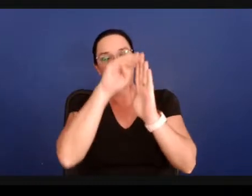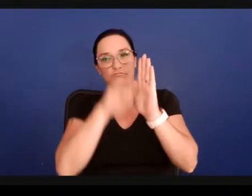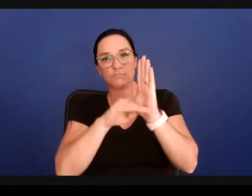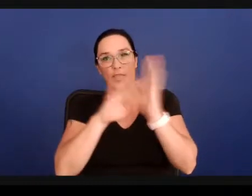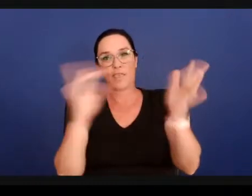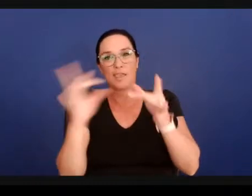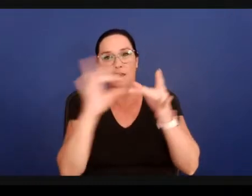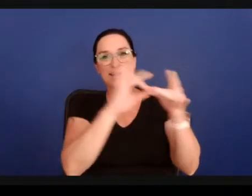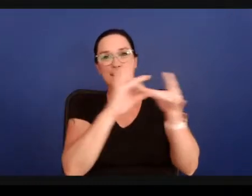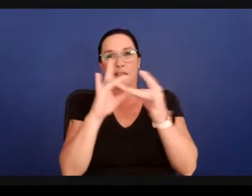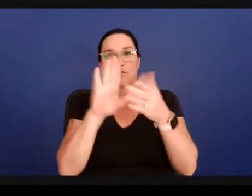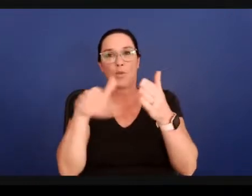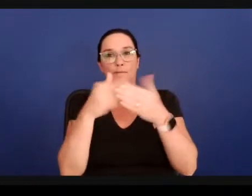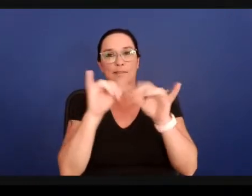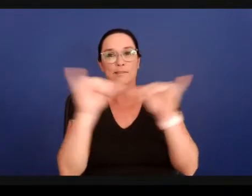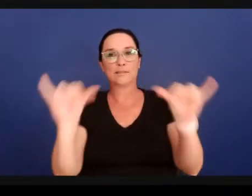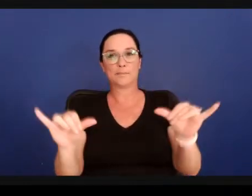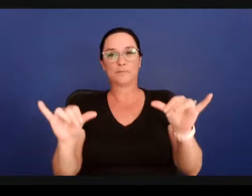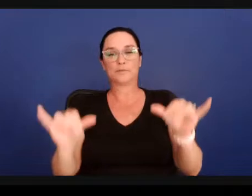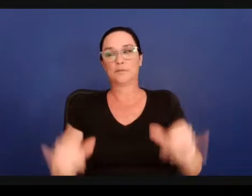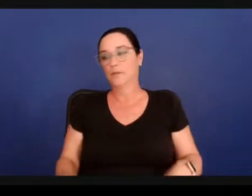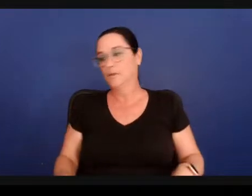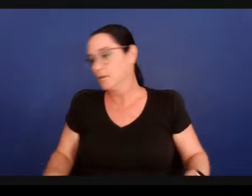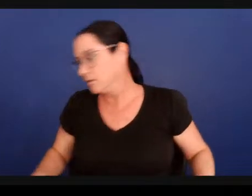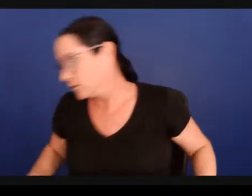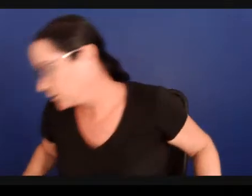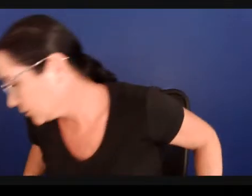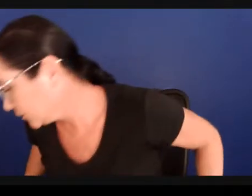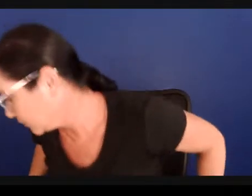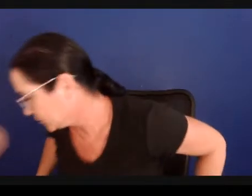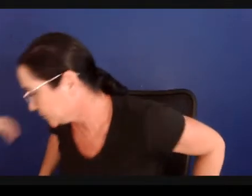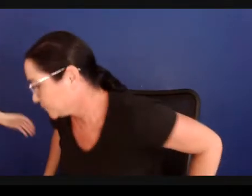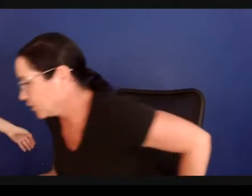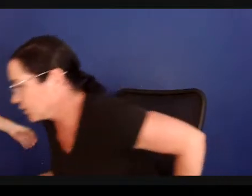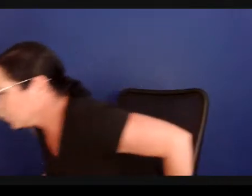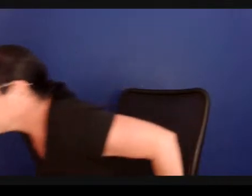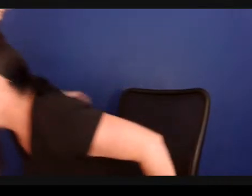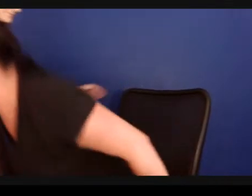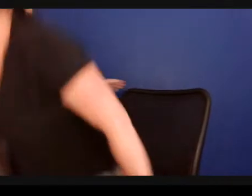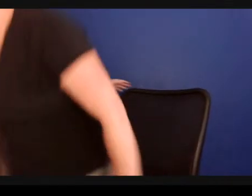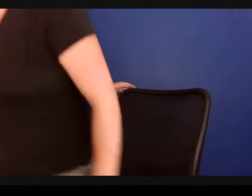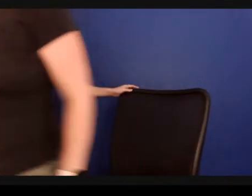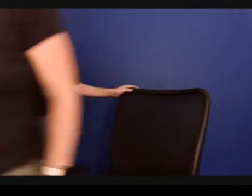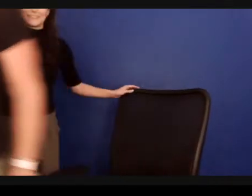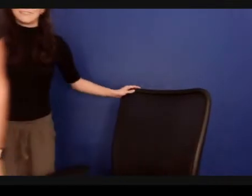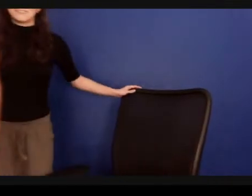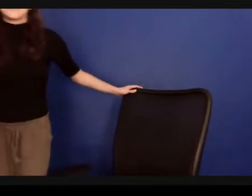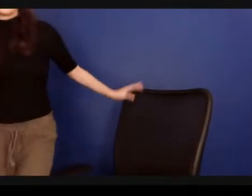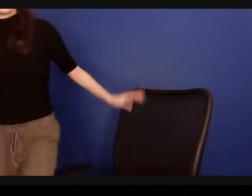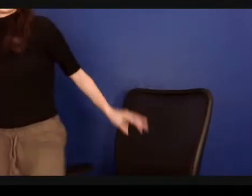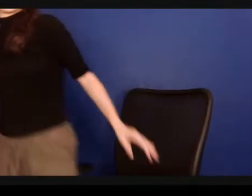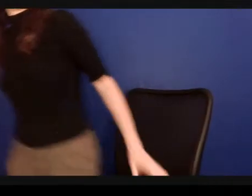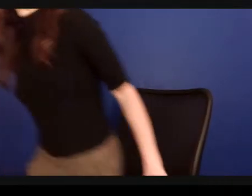here. Now, looking at this, at the rates in a shallow region.